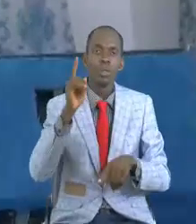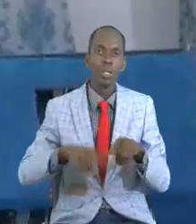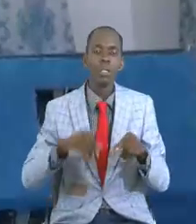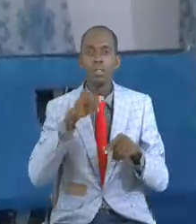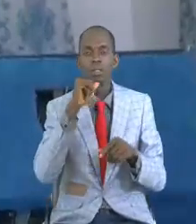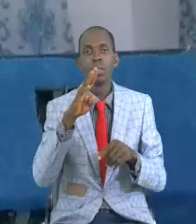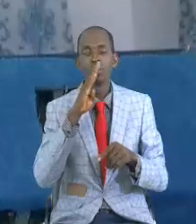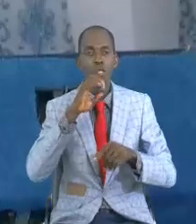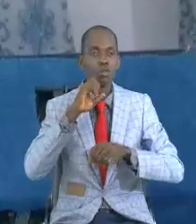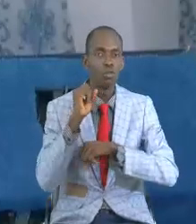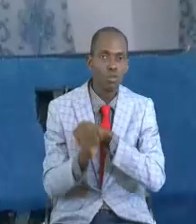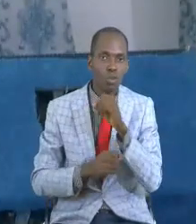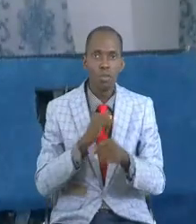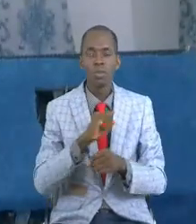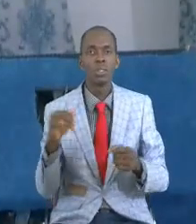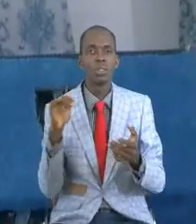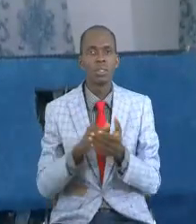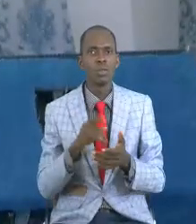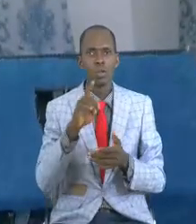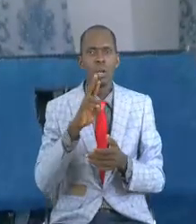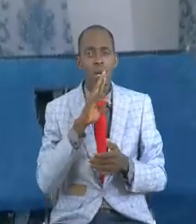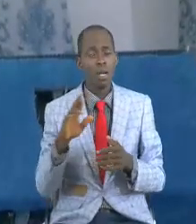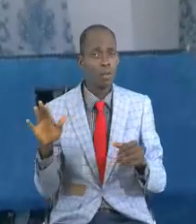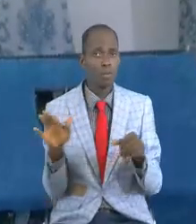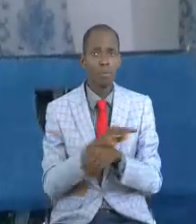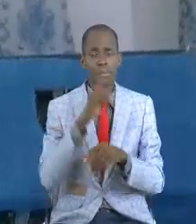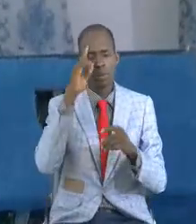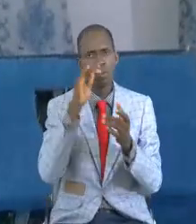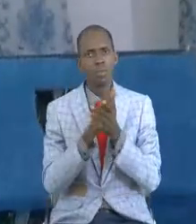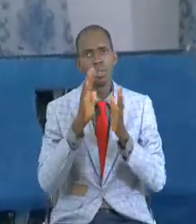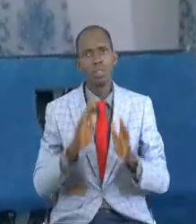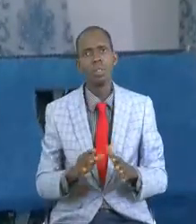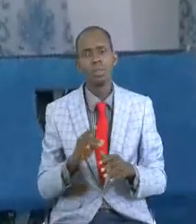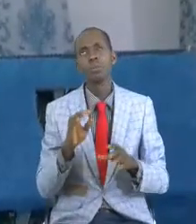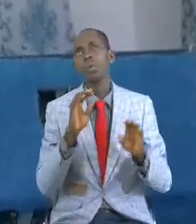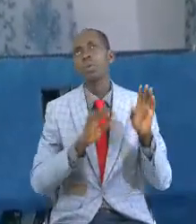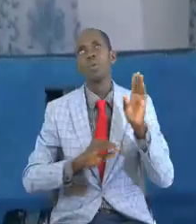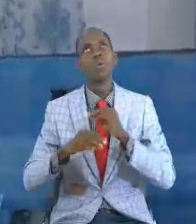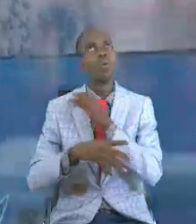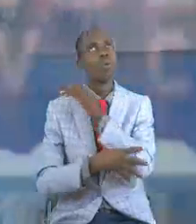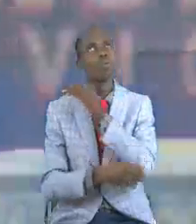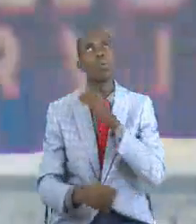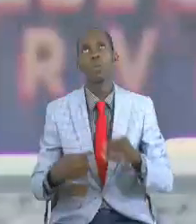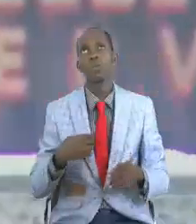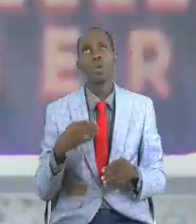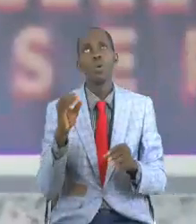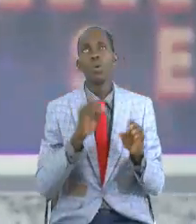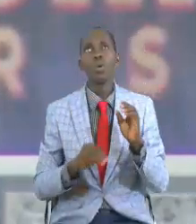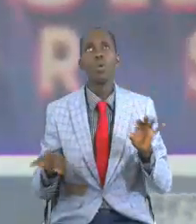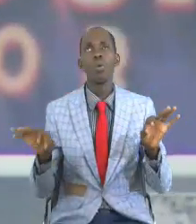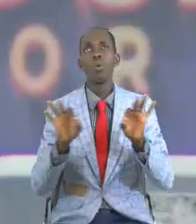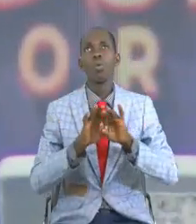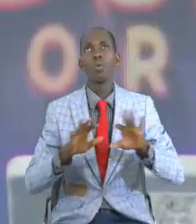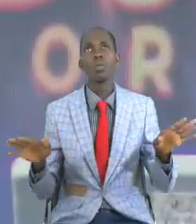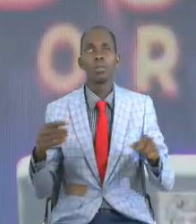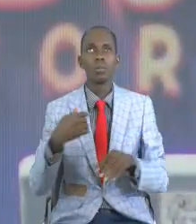a poor believer. You know, somebody says, oh, poor me. Oh, wretched me. Oh, unfortunate